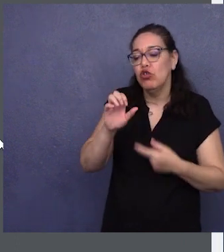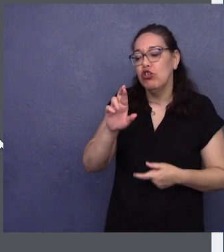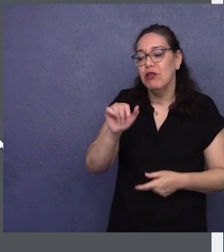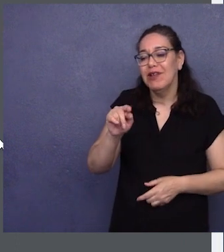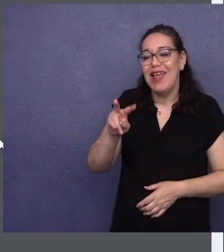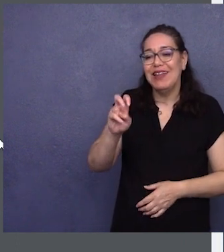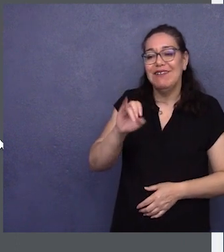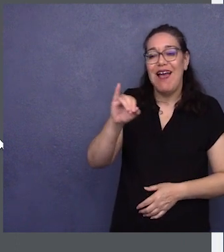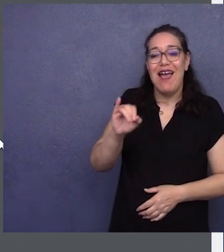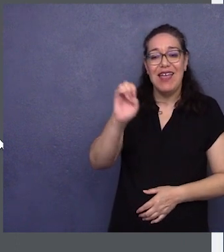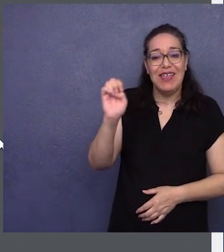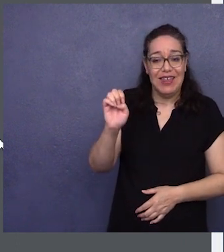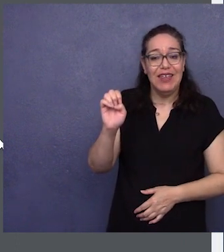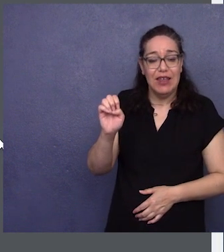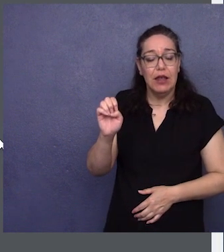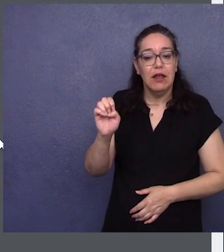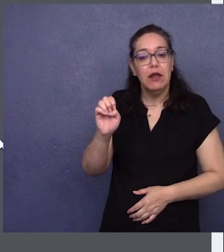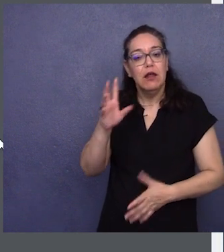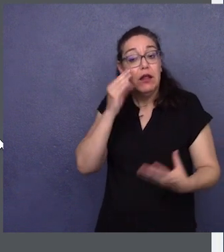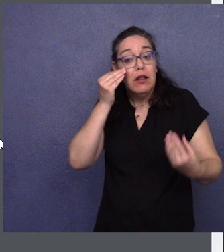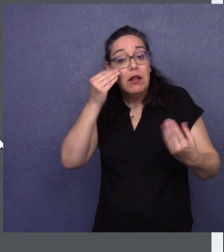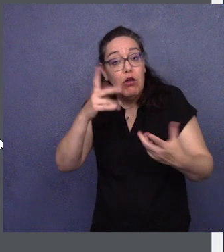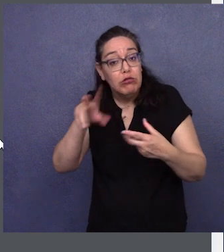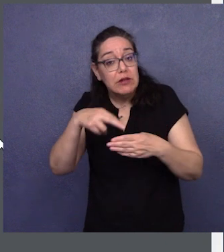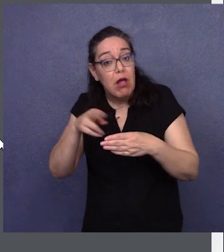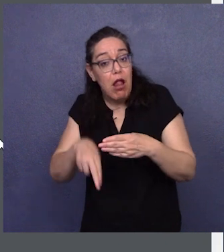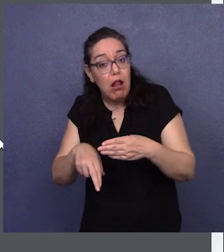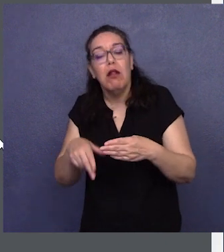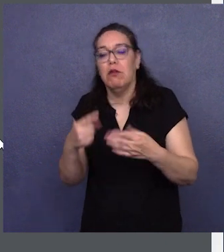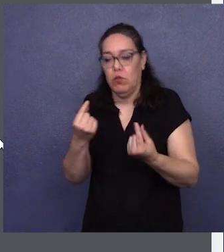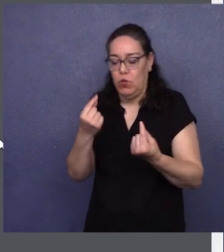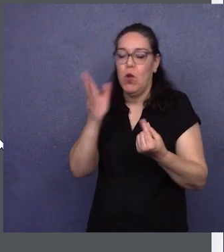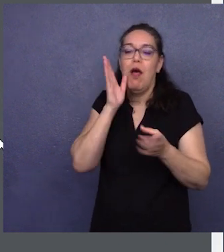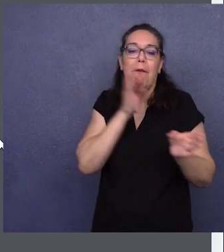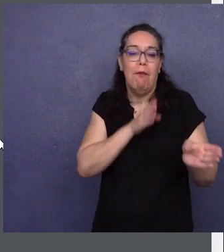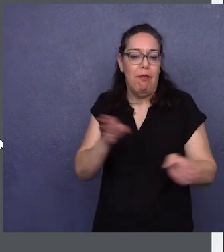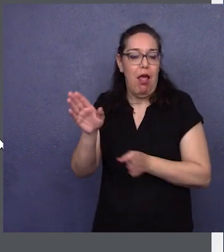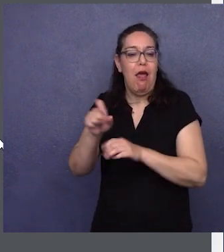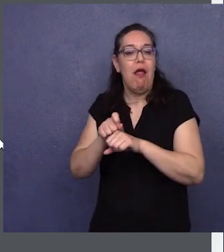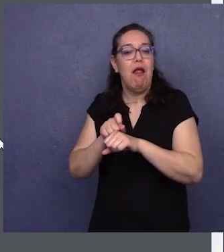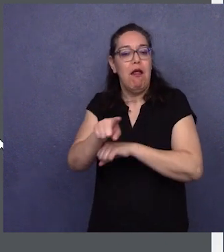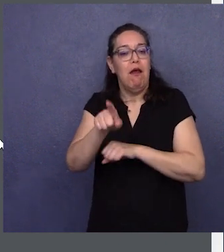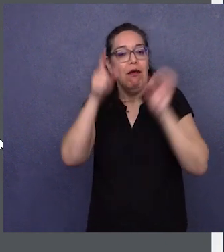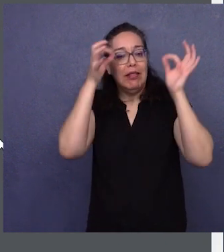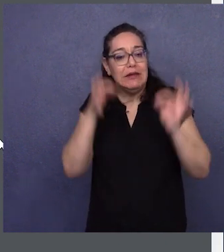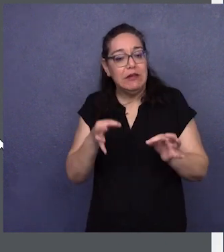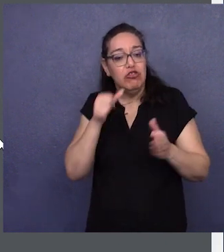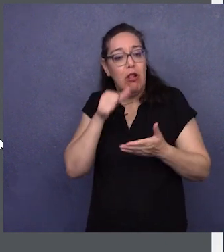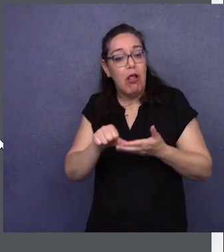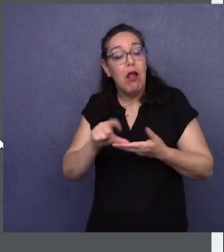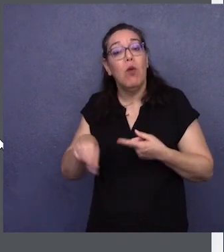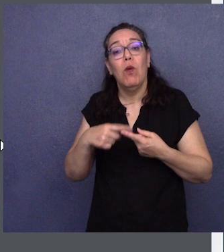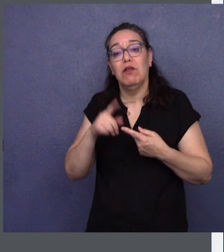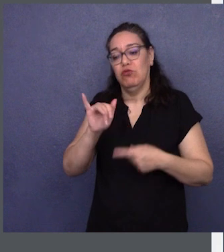creativeye@iegives.org. Notification of results. We do intend to send decision letters by June